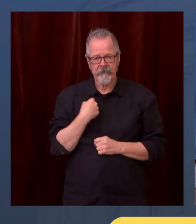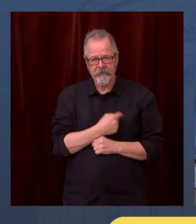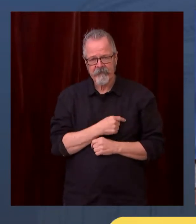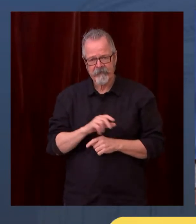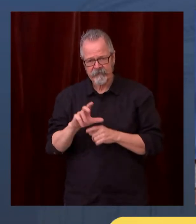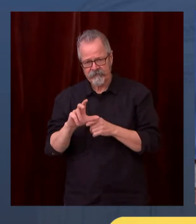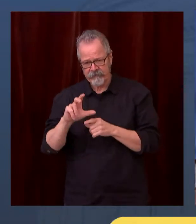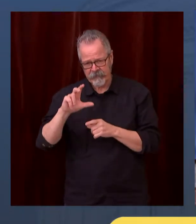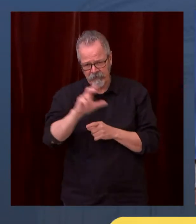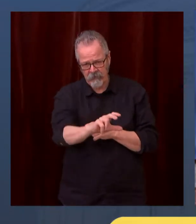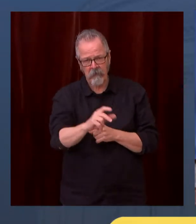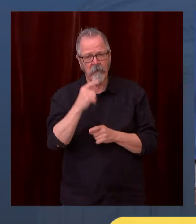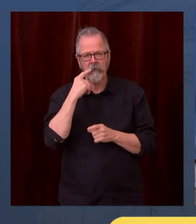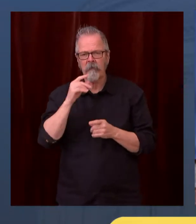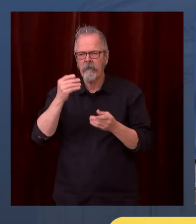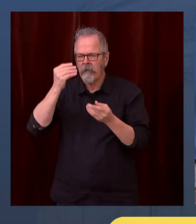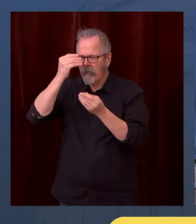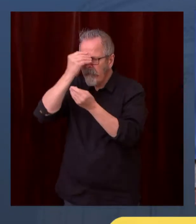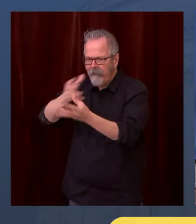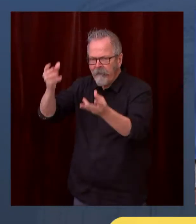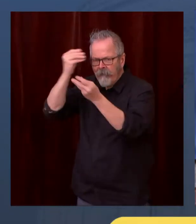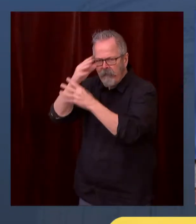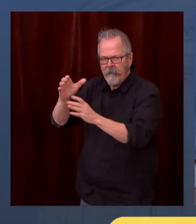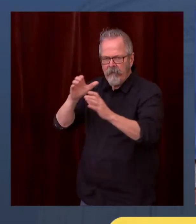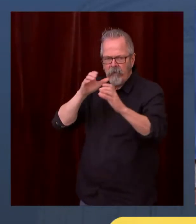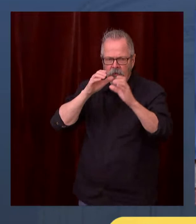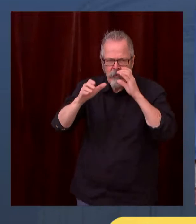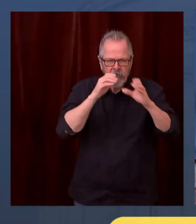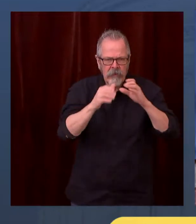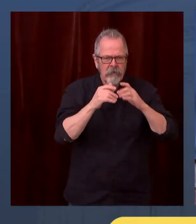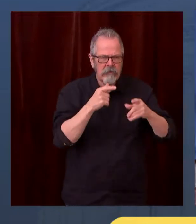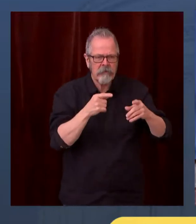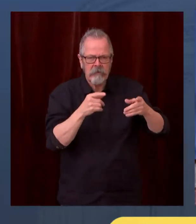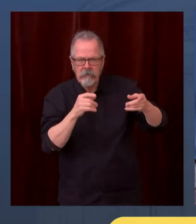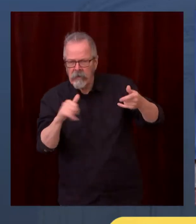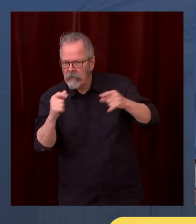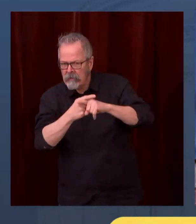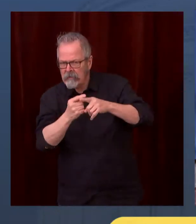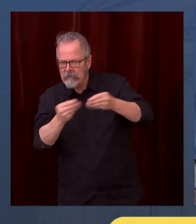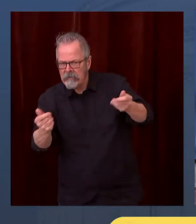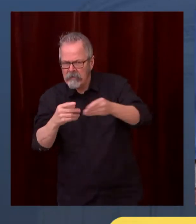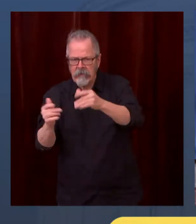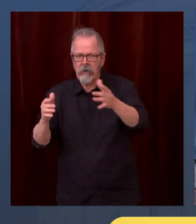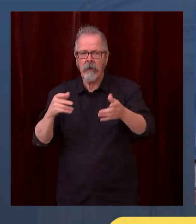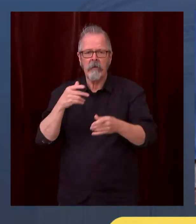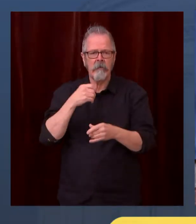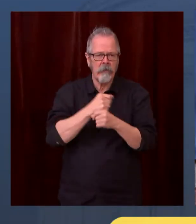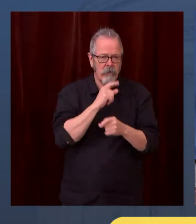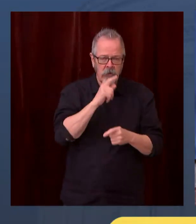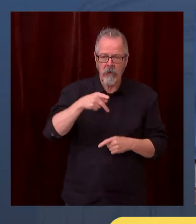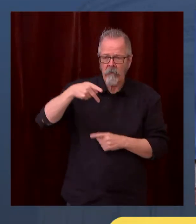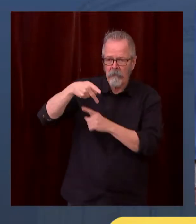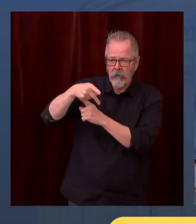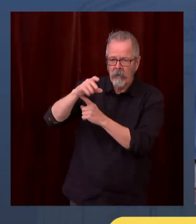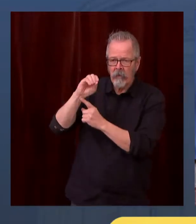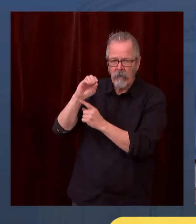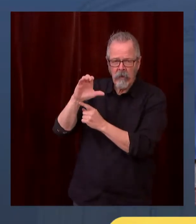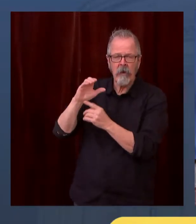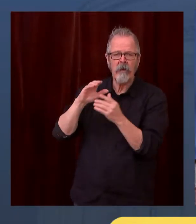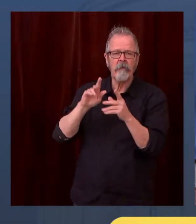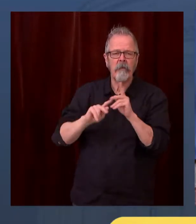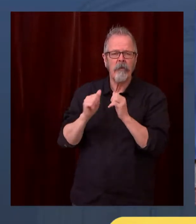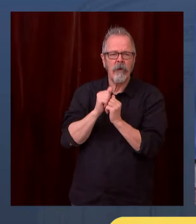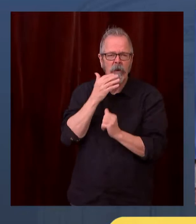communicating information to the public, particularly communities of color who may not at the moment be as